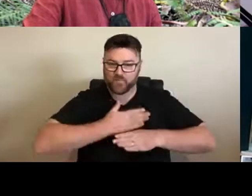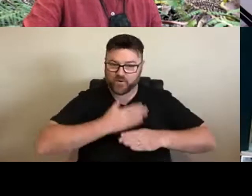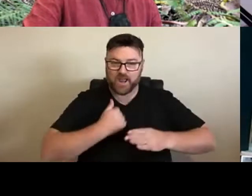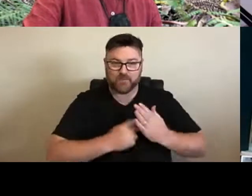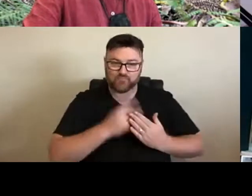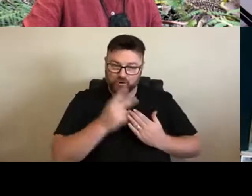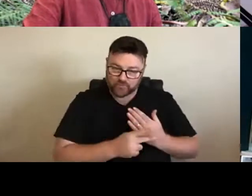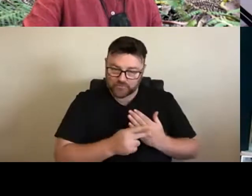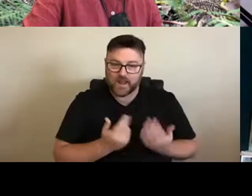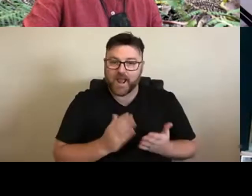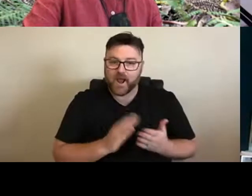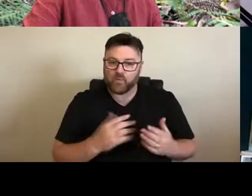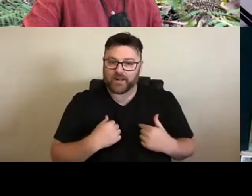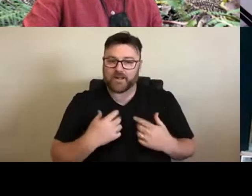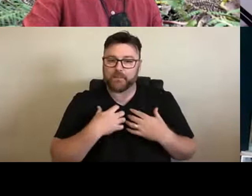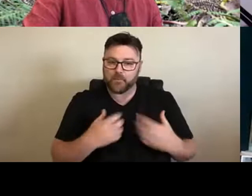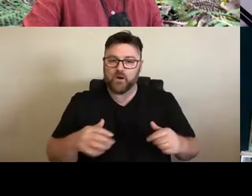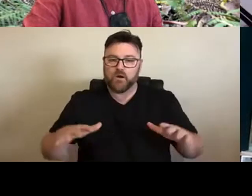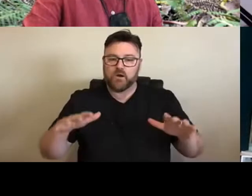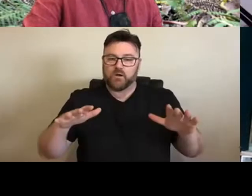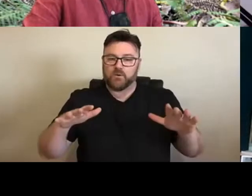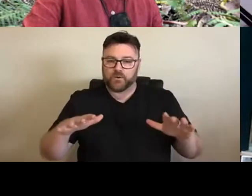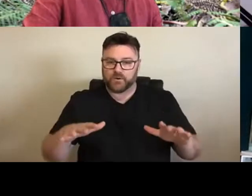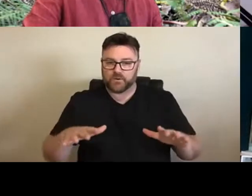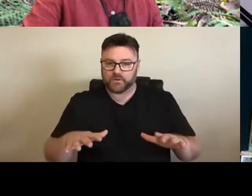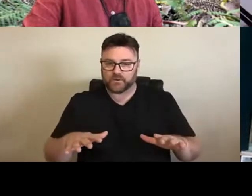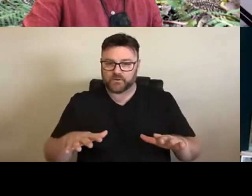programs implement something slower and more relevant